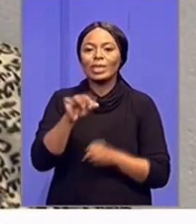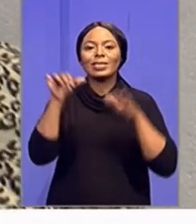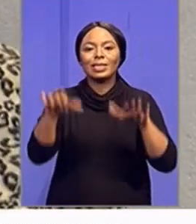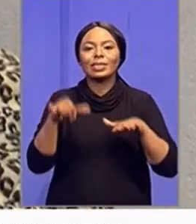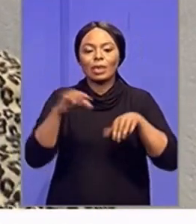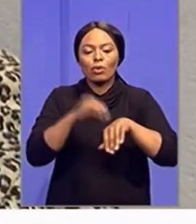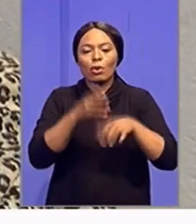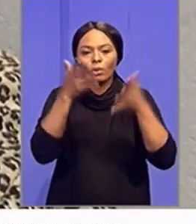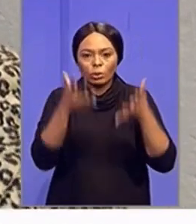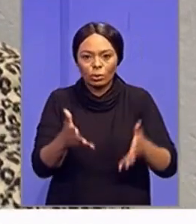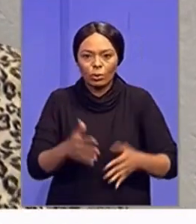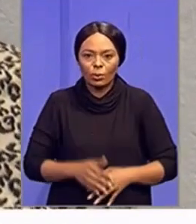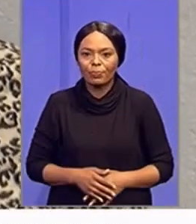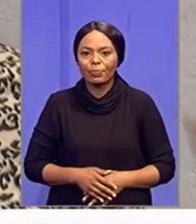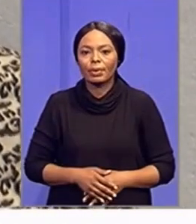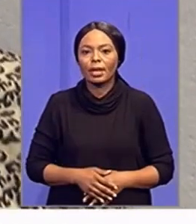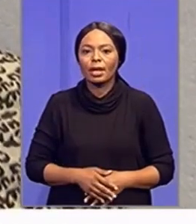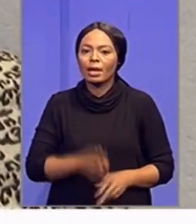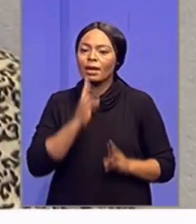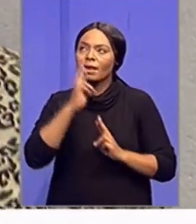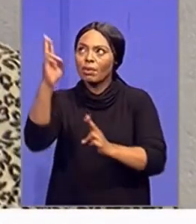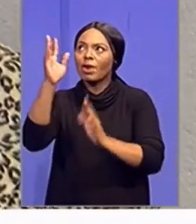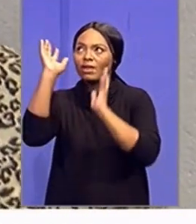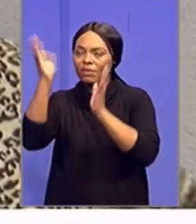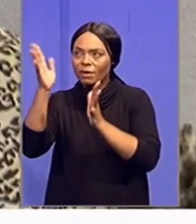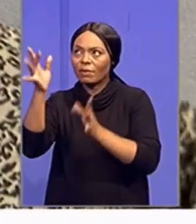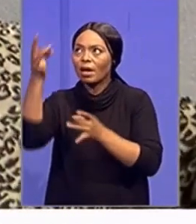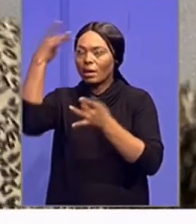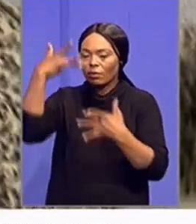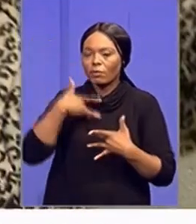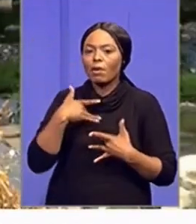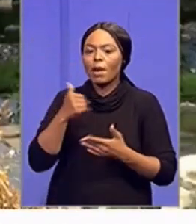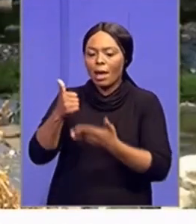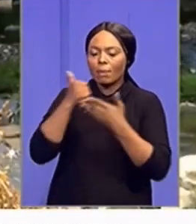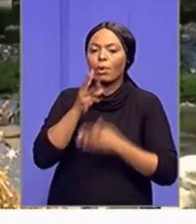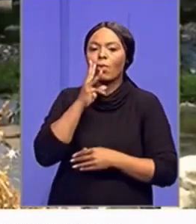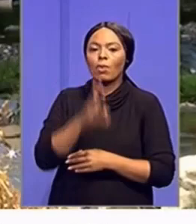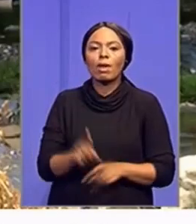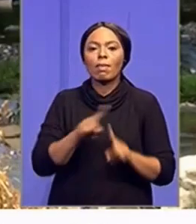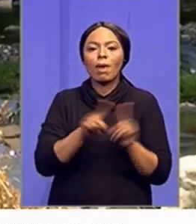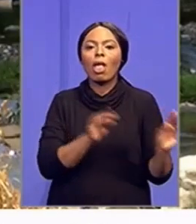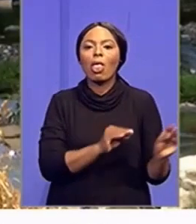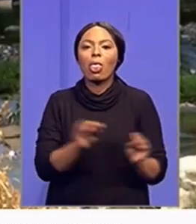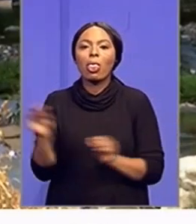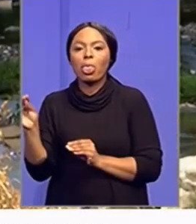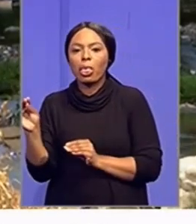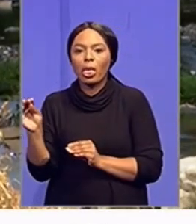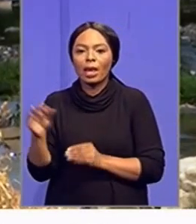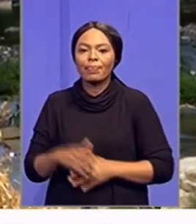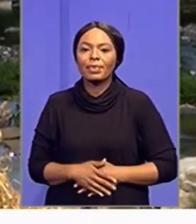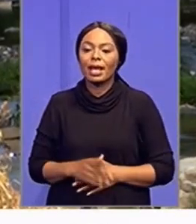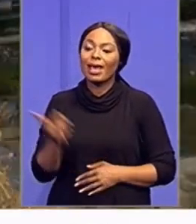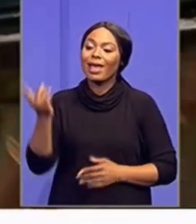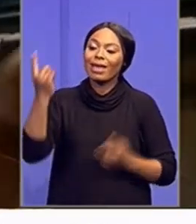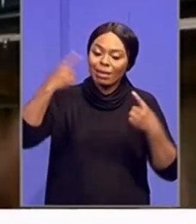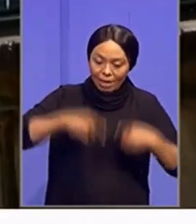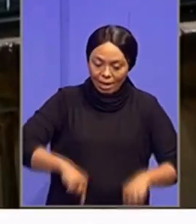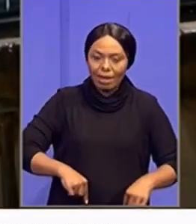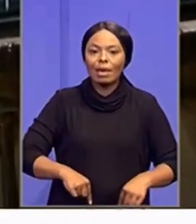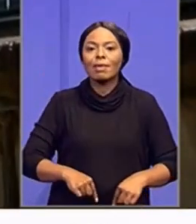We reported the issue in 2016 and they told us they would come back and assist us, and they didn't. They came, they took the pictures, they